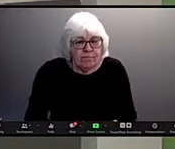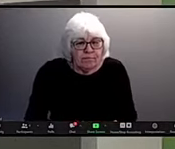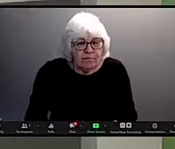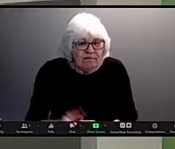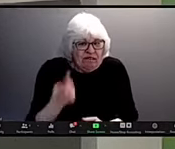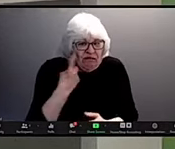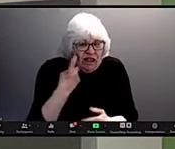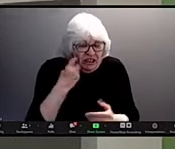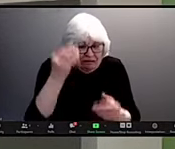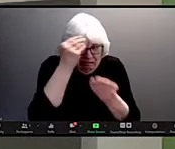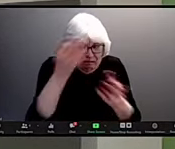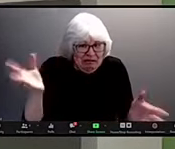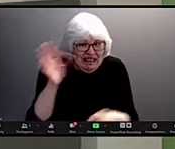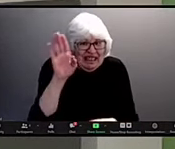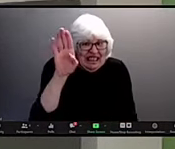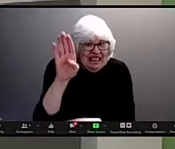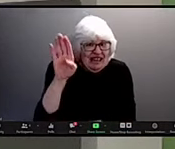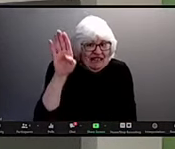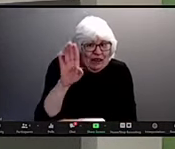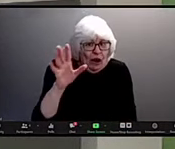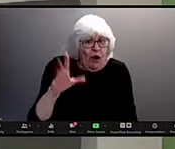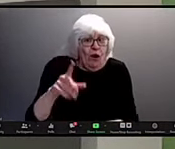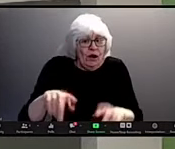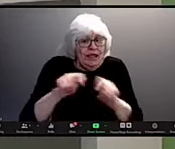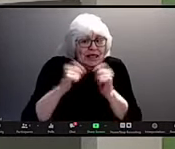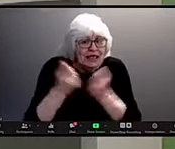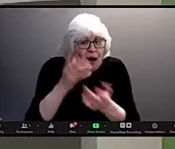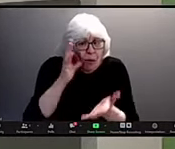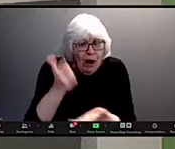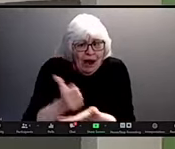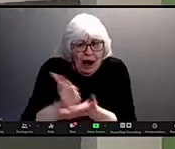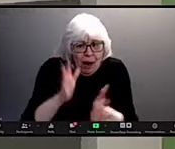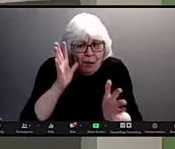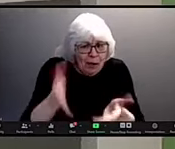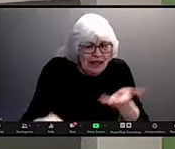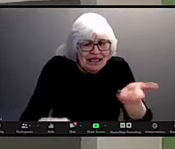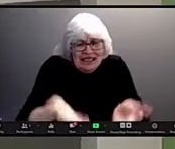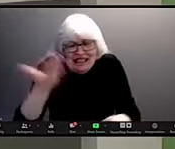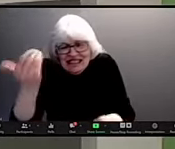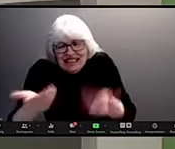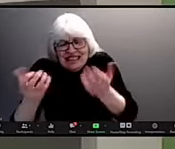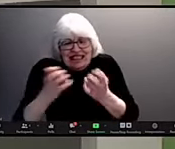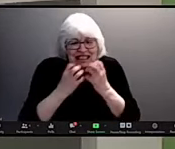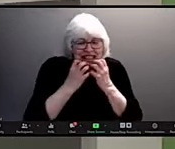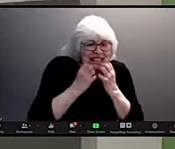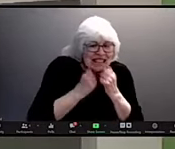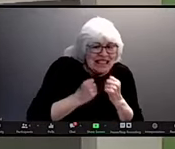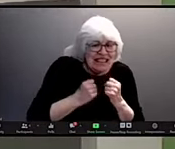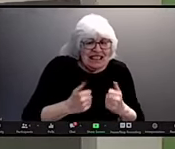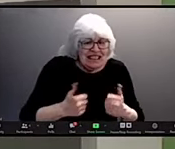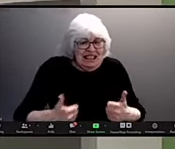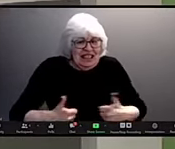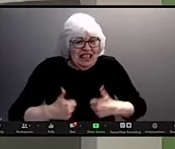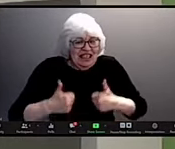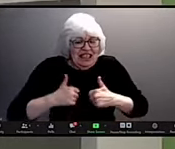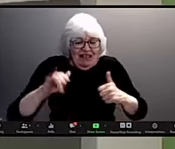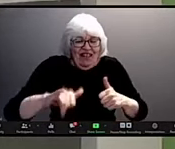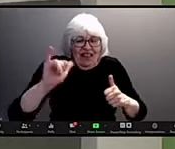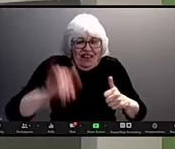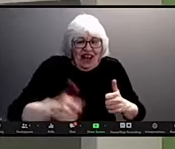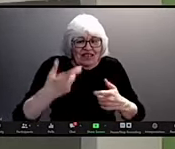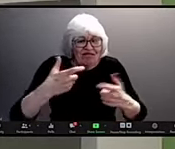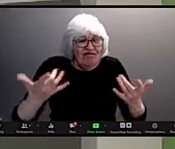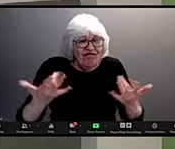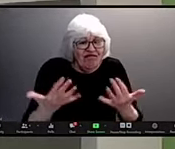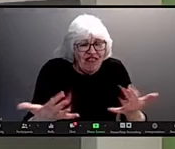those homeowners in being able to sift through and look for prized possessions that may have survived the fire and be able to do so in a safe way. So they will have